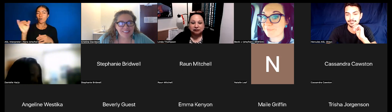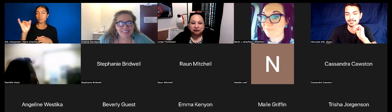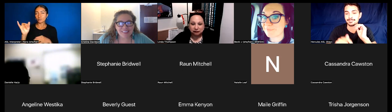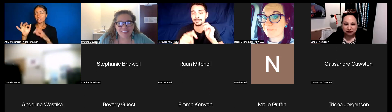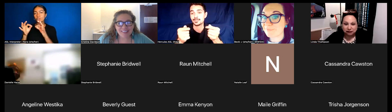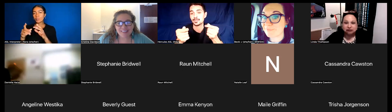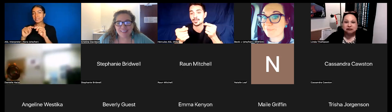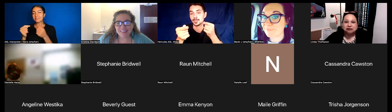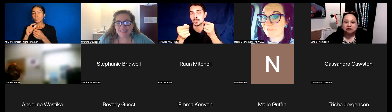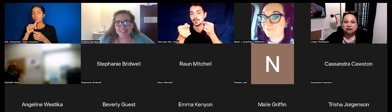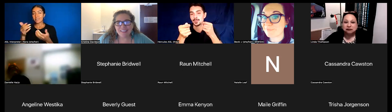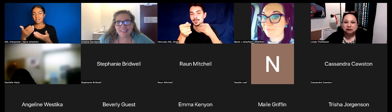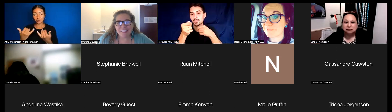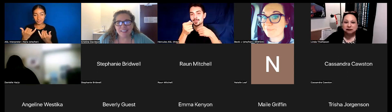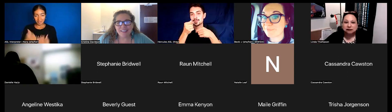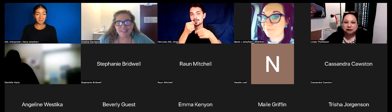well.